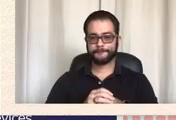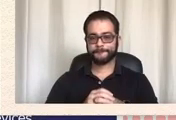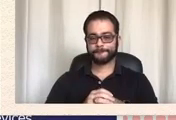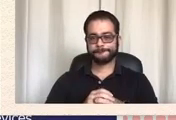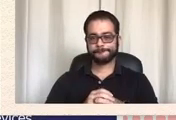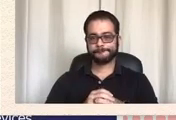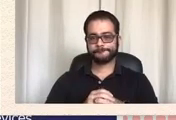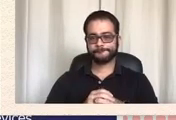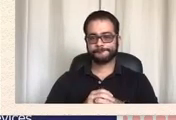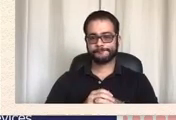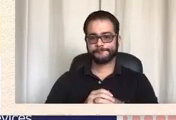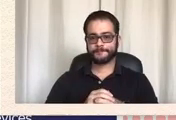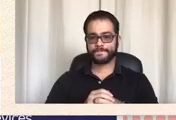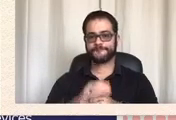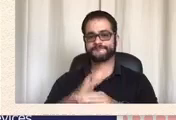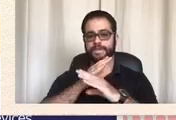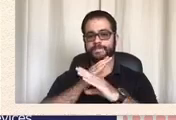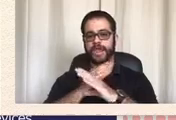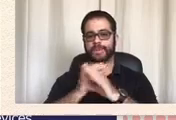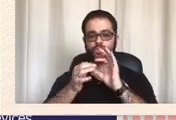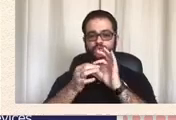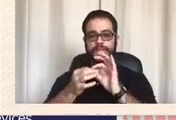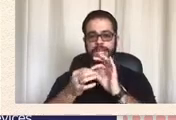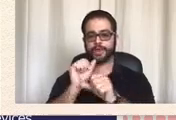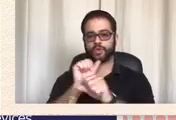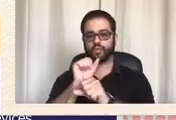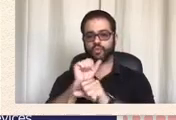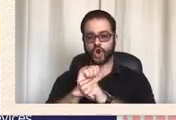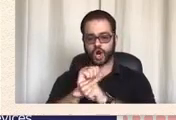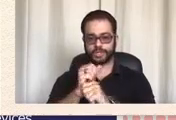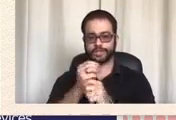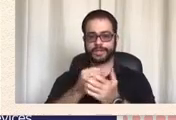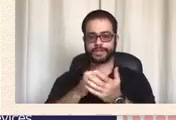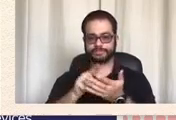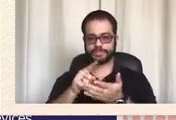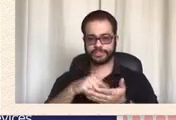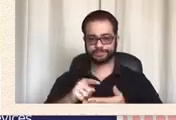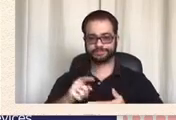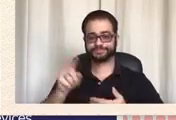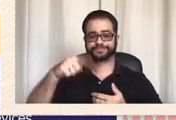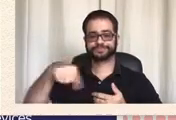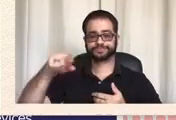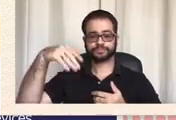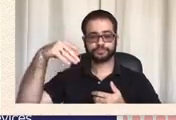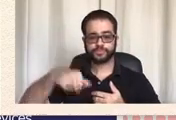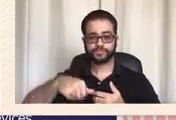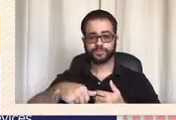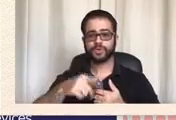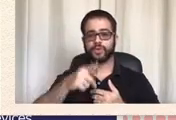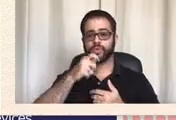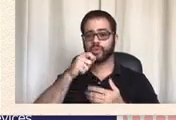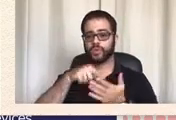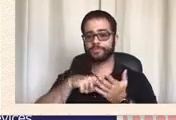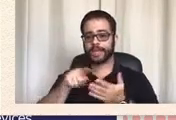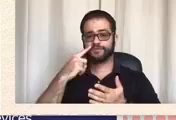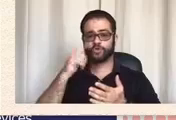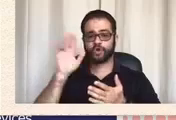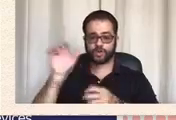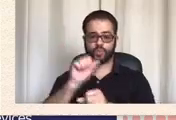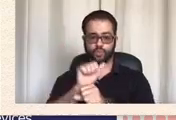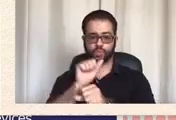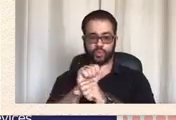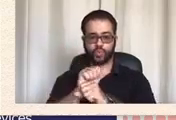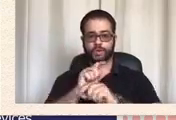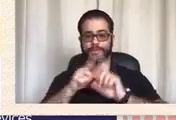Impairment-related work expenses. So these expenses are paid for by the beneficiary for their work, but can be deducted from